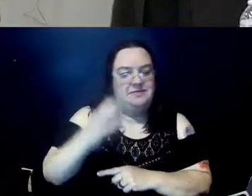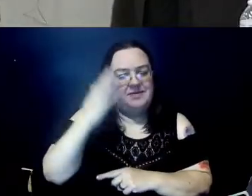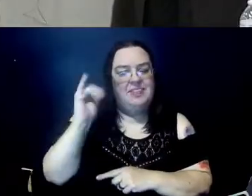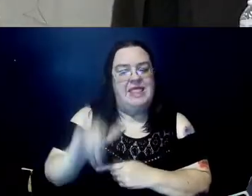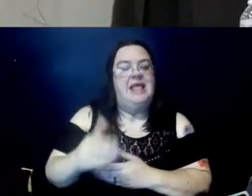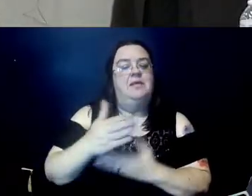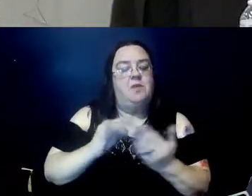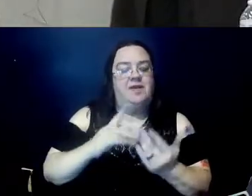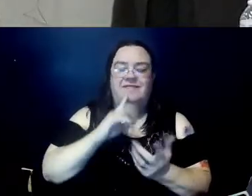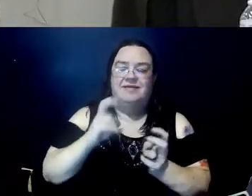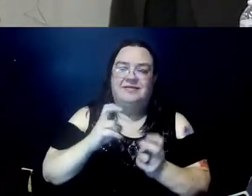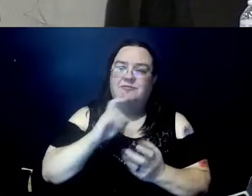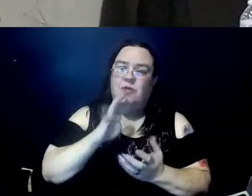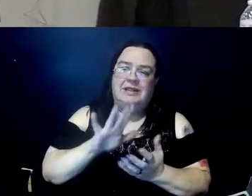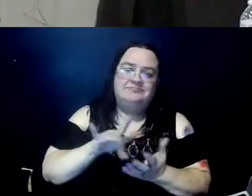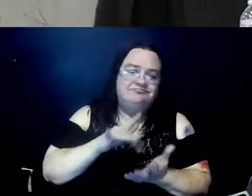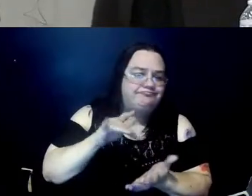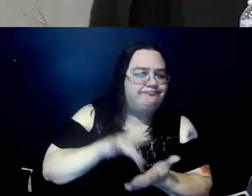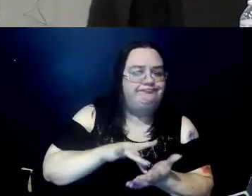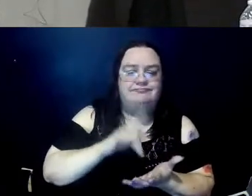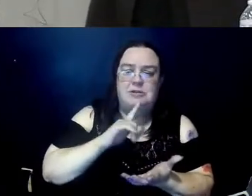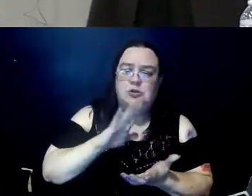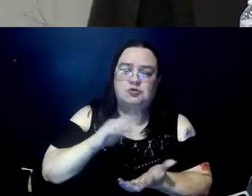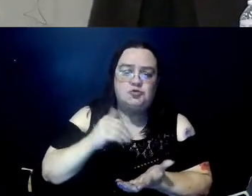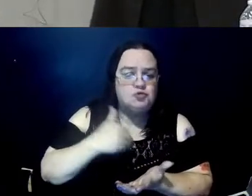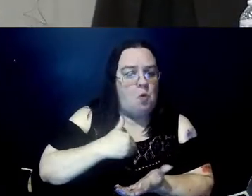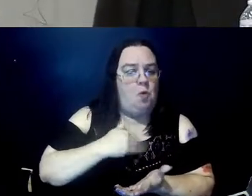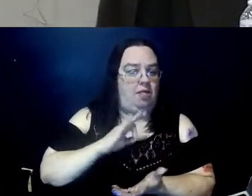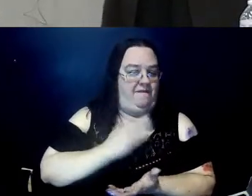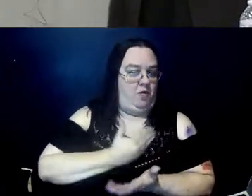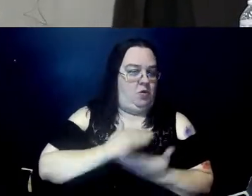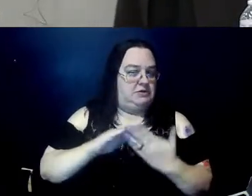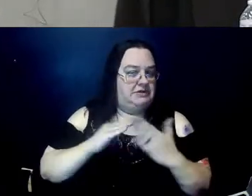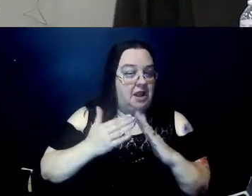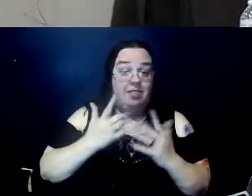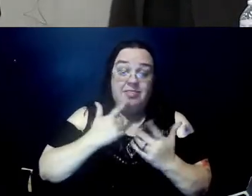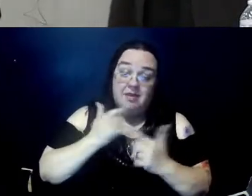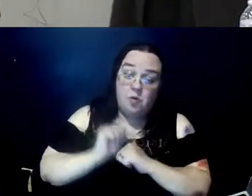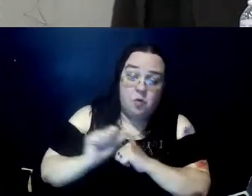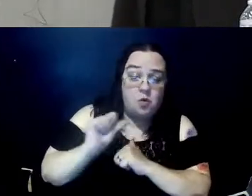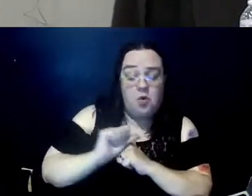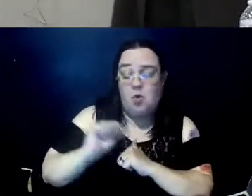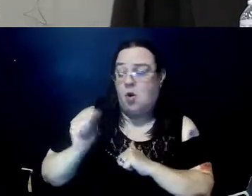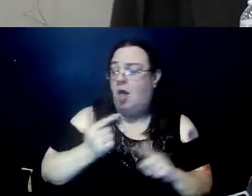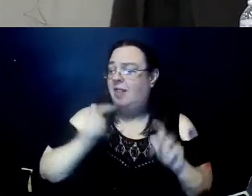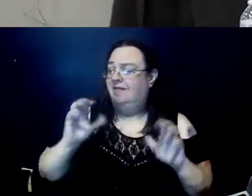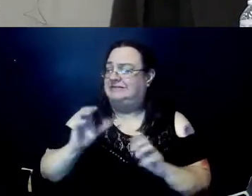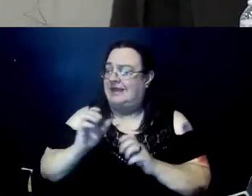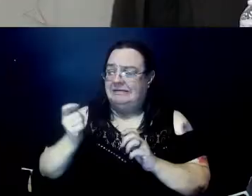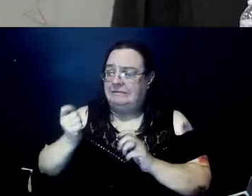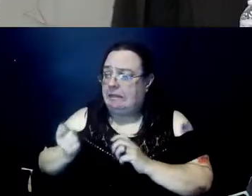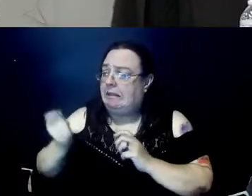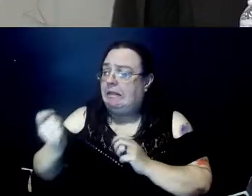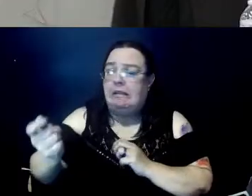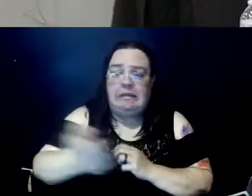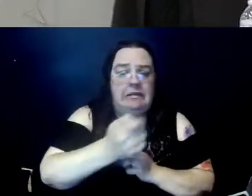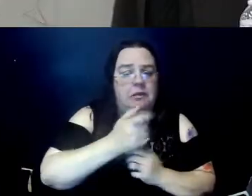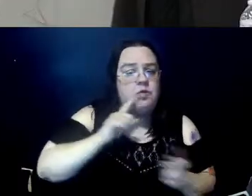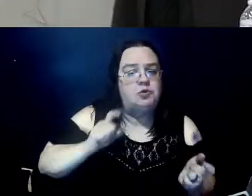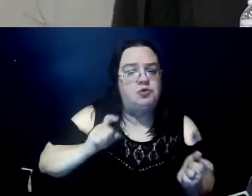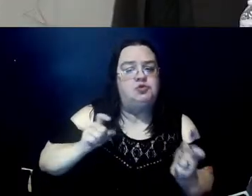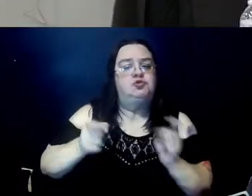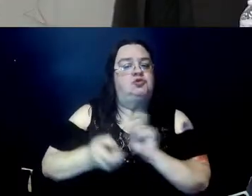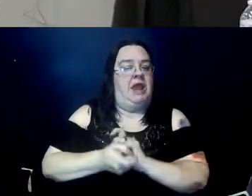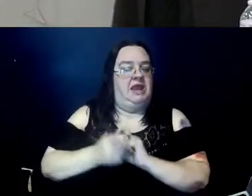the lifeblood and soul of our town. And the effort that all of us have put in a very small way has It's changed the soul